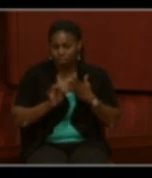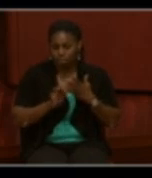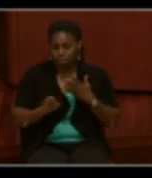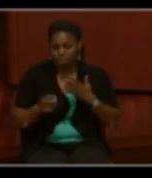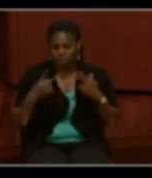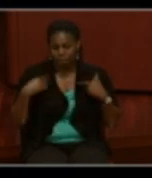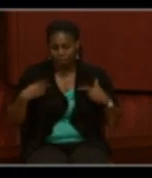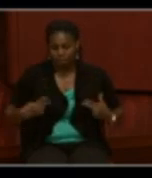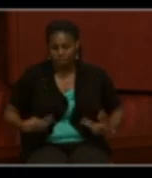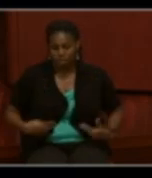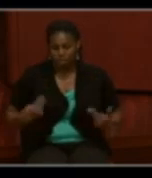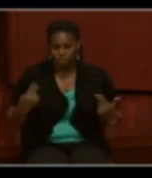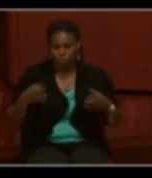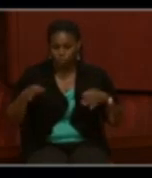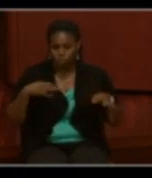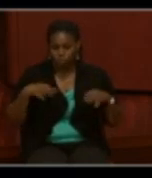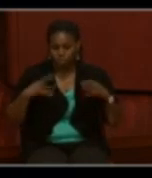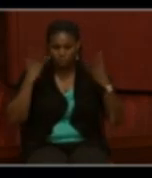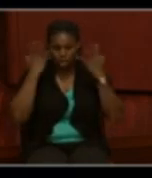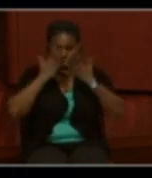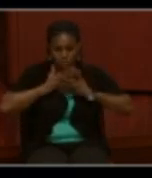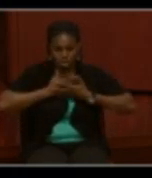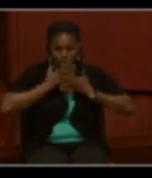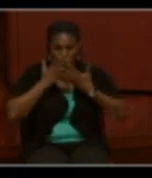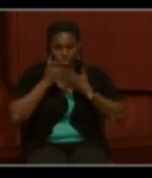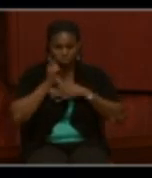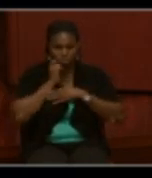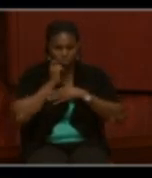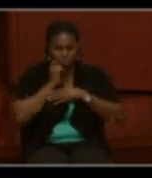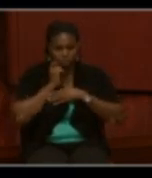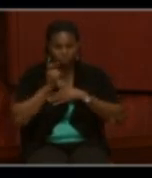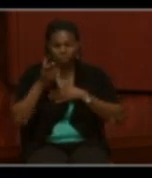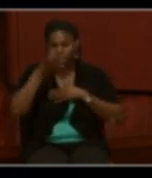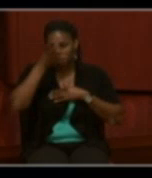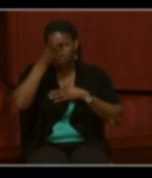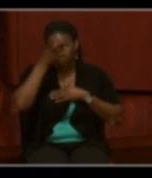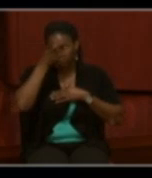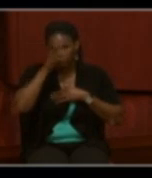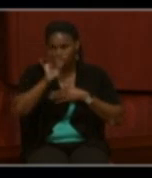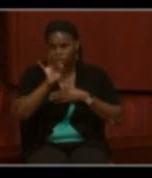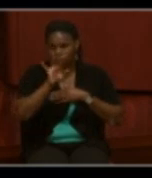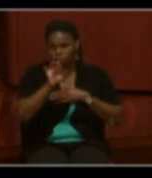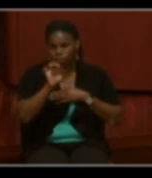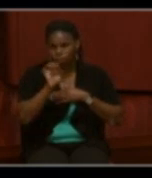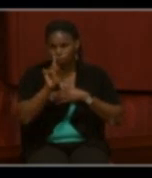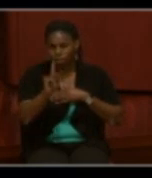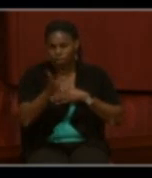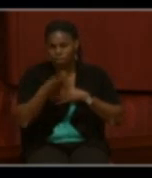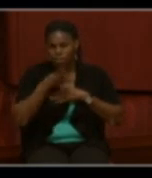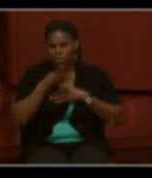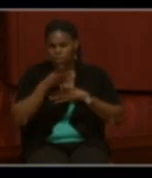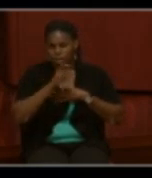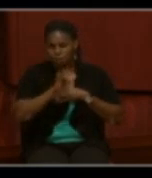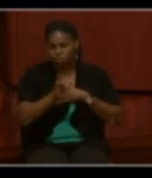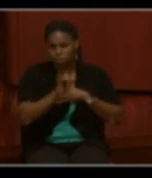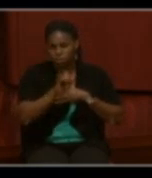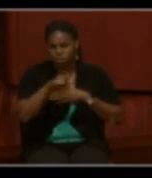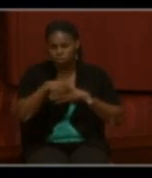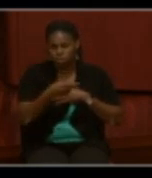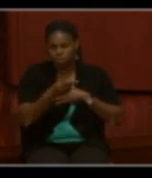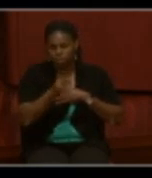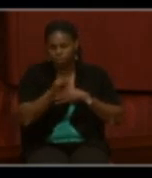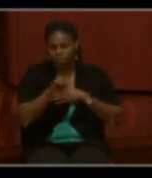Physical description, dark complexion. His father was named Frank, mother named Josephine. And siblings,